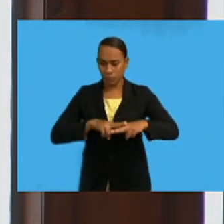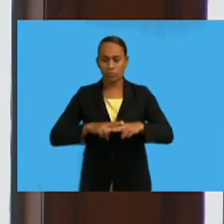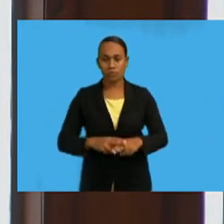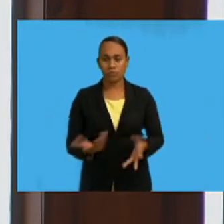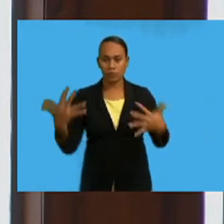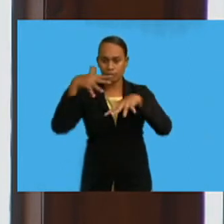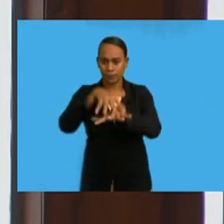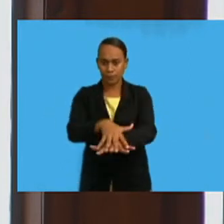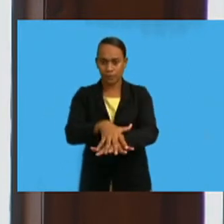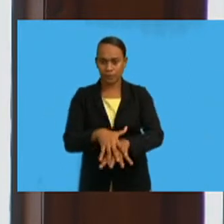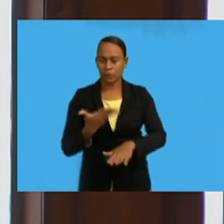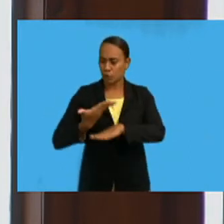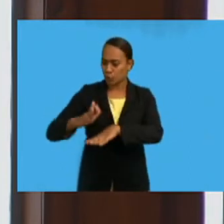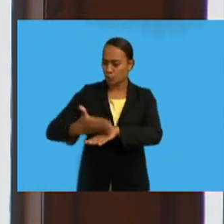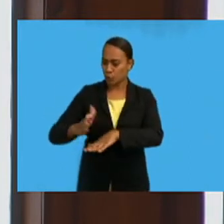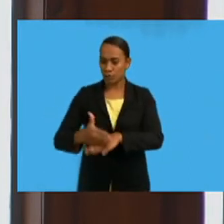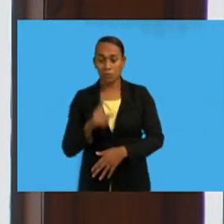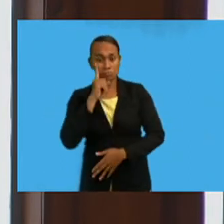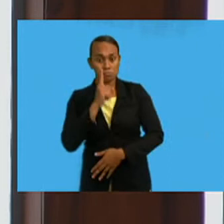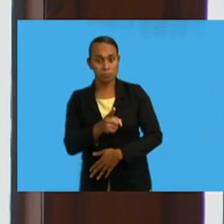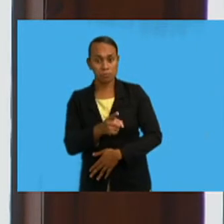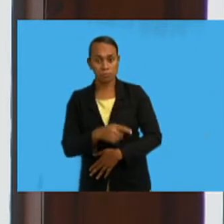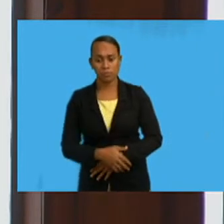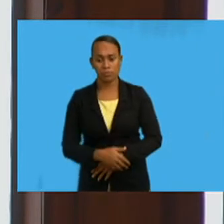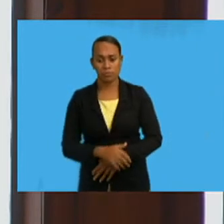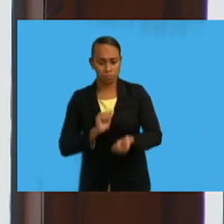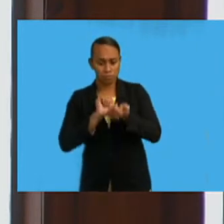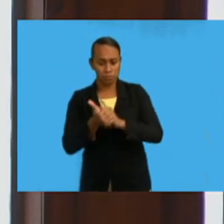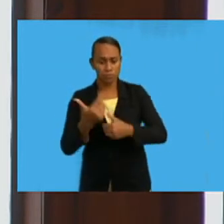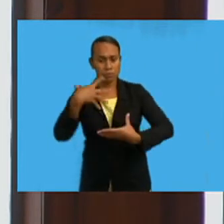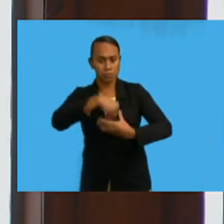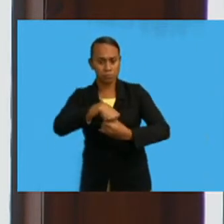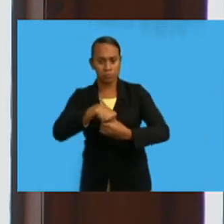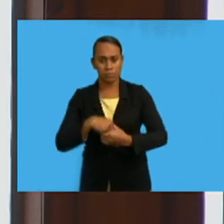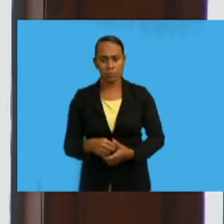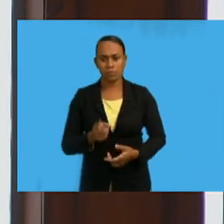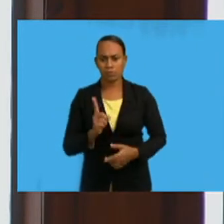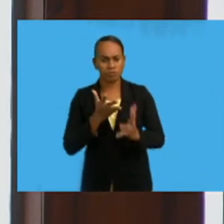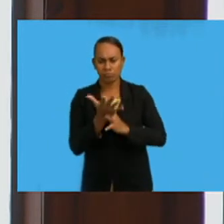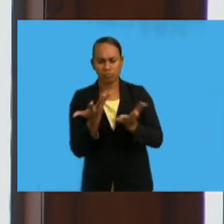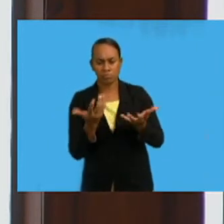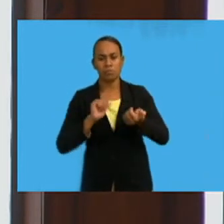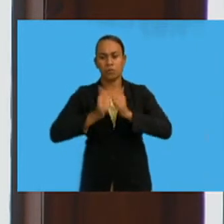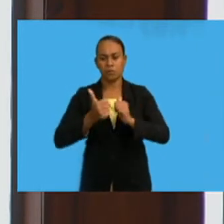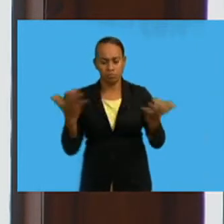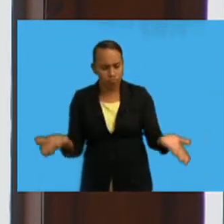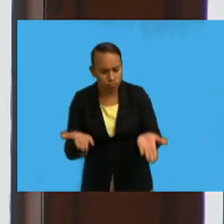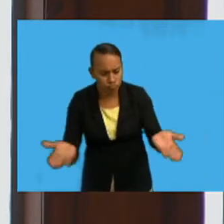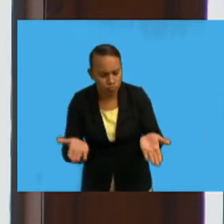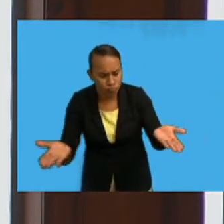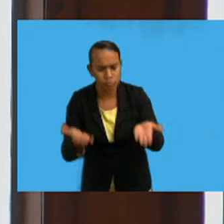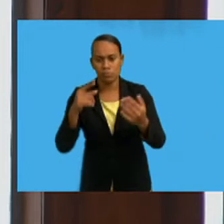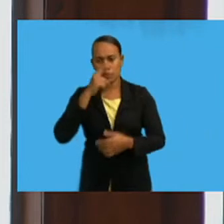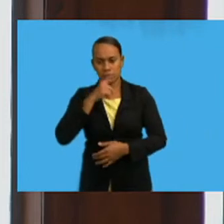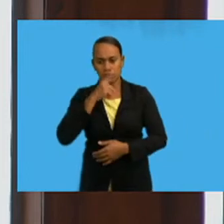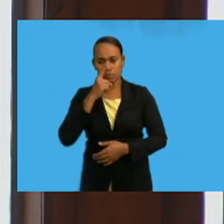new initiative will harness social inclusion through sports. It will encourage mainstreaming of sports people with a